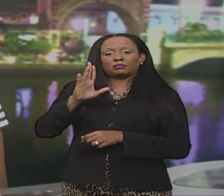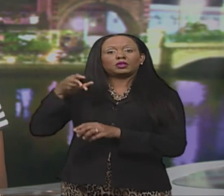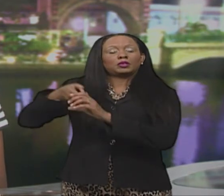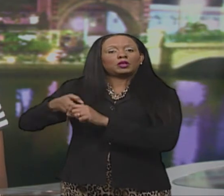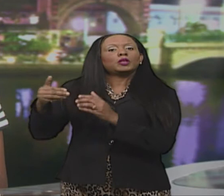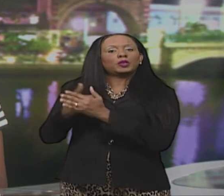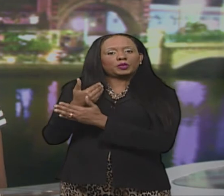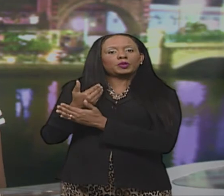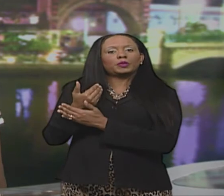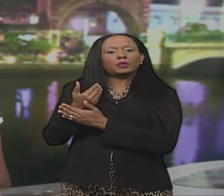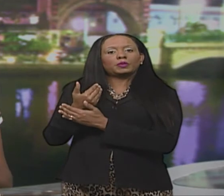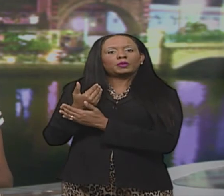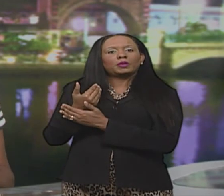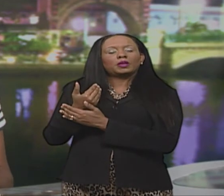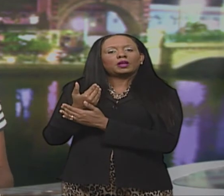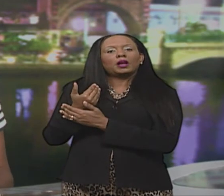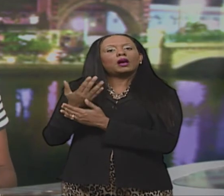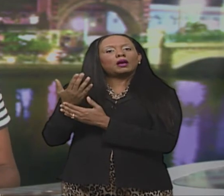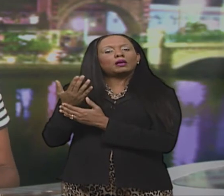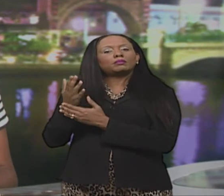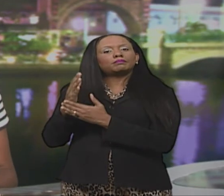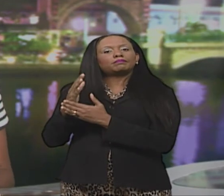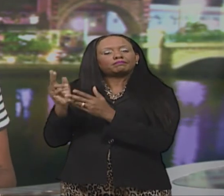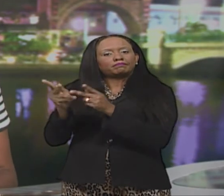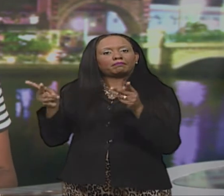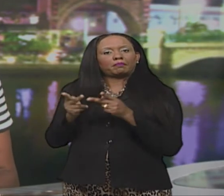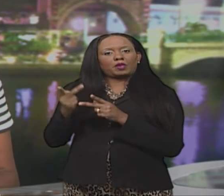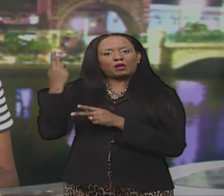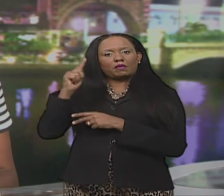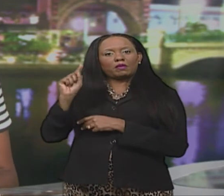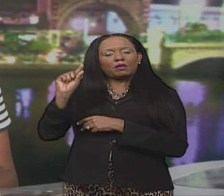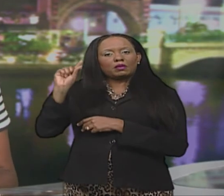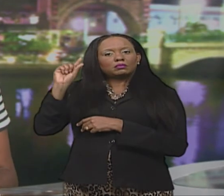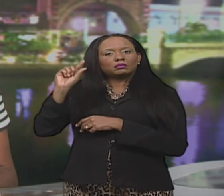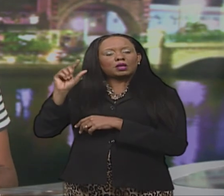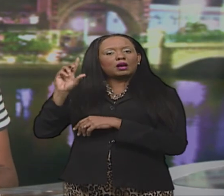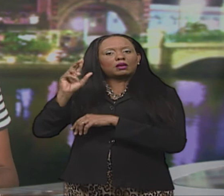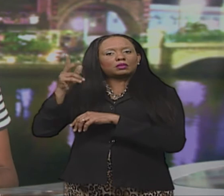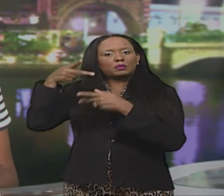constituted cabinet of Prime Minister Roosevelt Skerrit. Isaac was named a government minister.